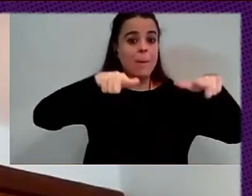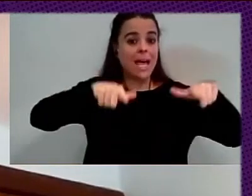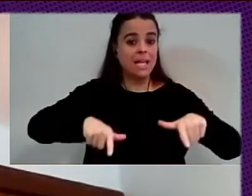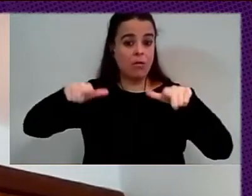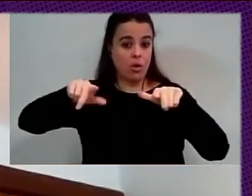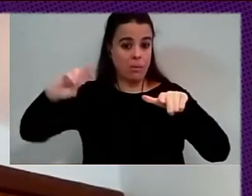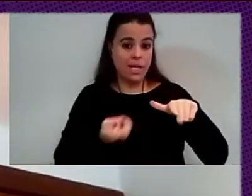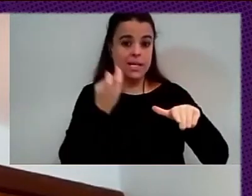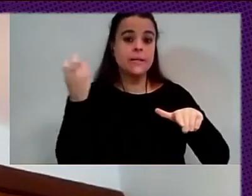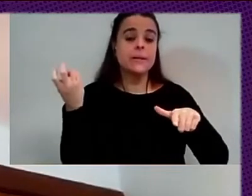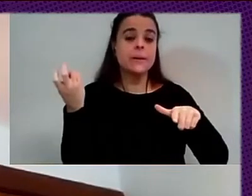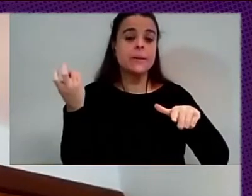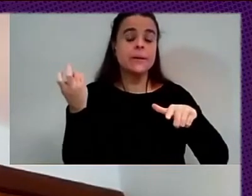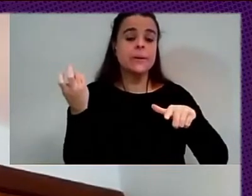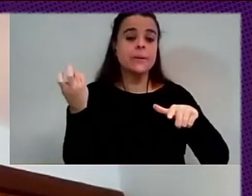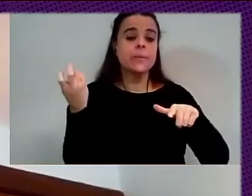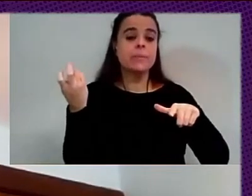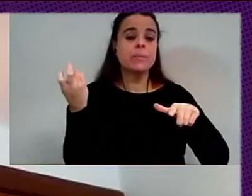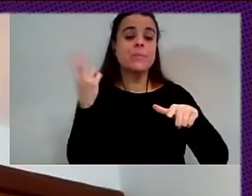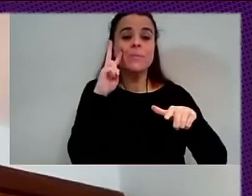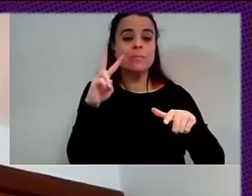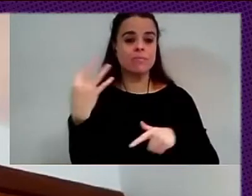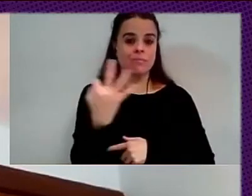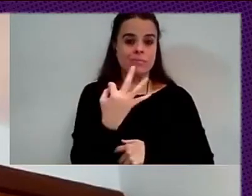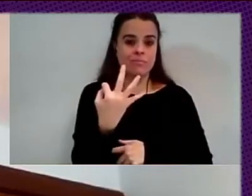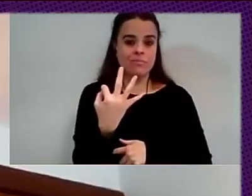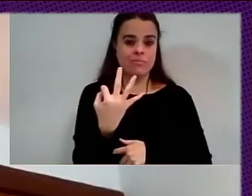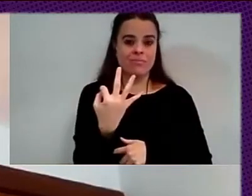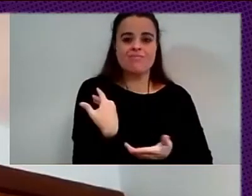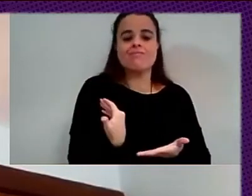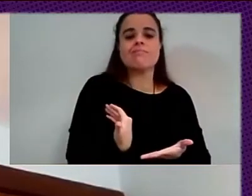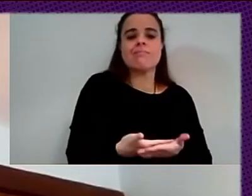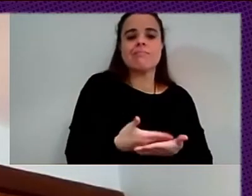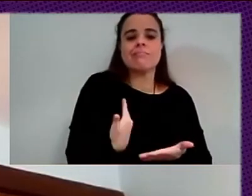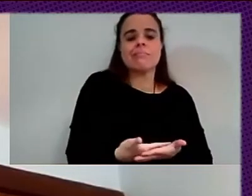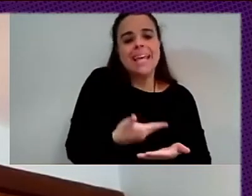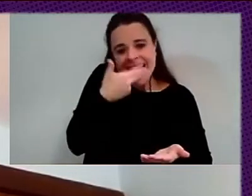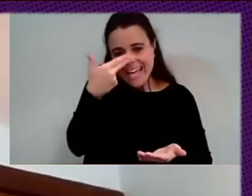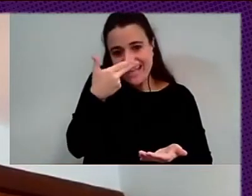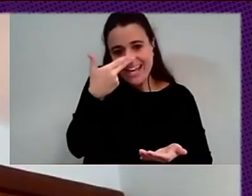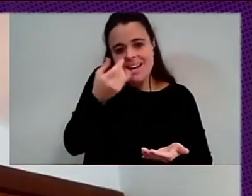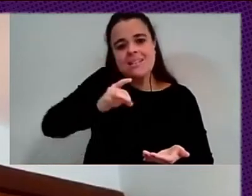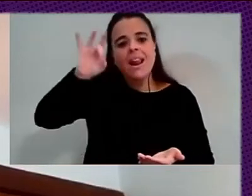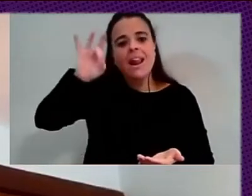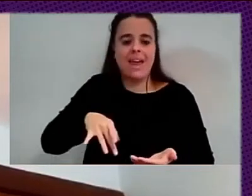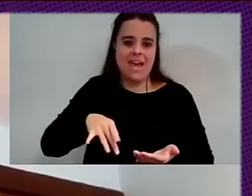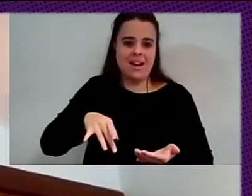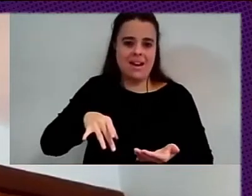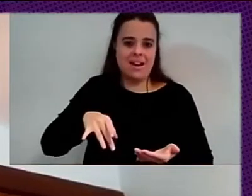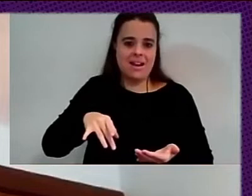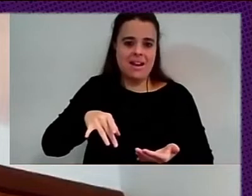designed in a way that reflect the interests of those who own and control and do the designing of the systems.